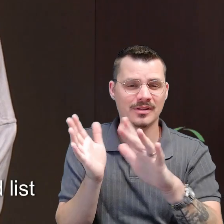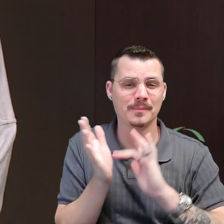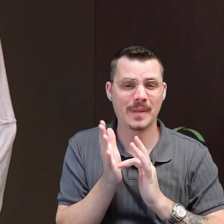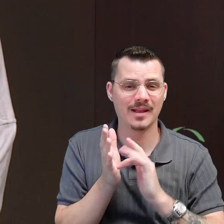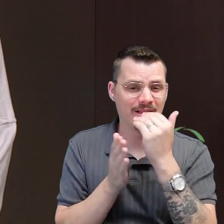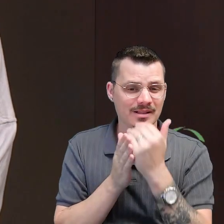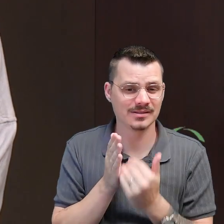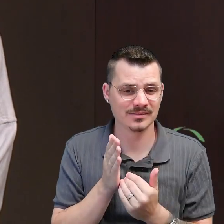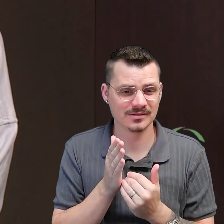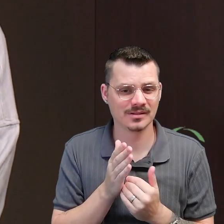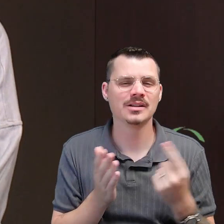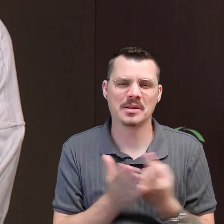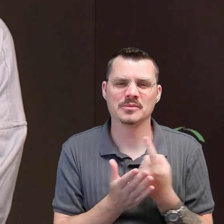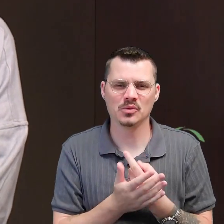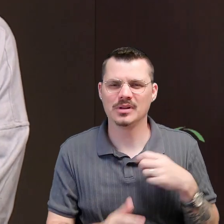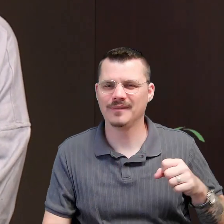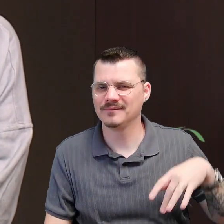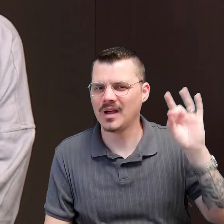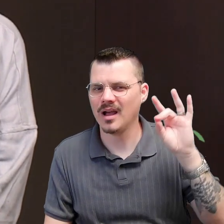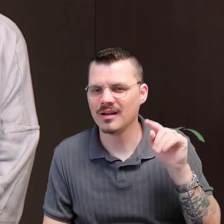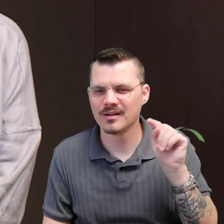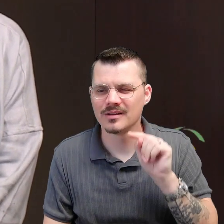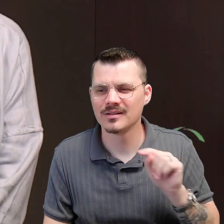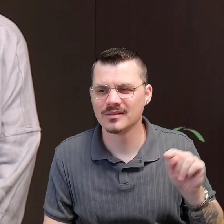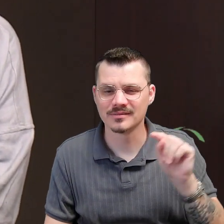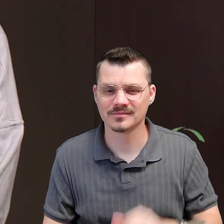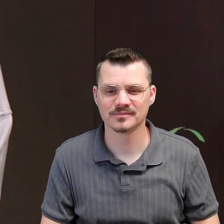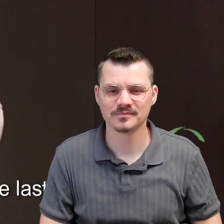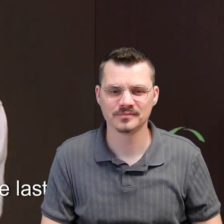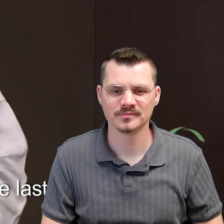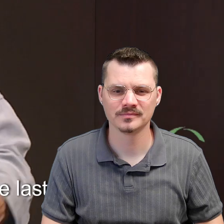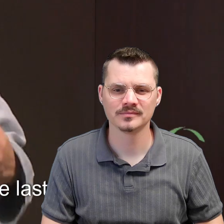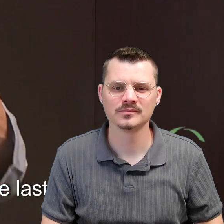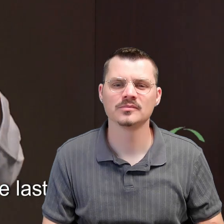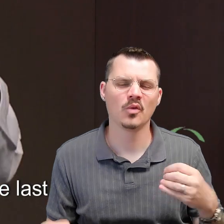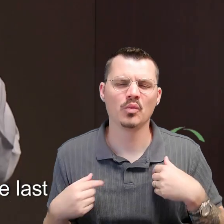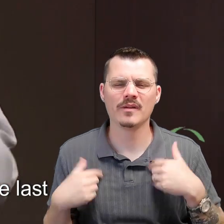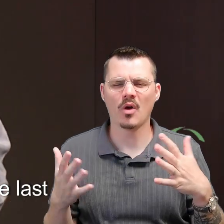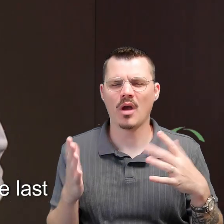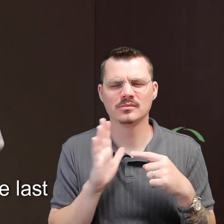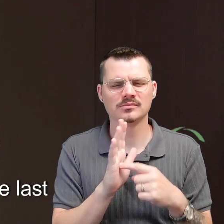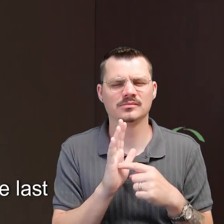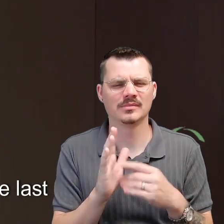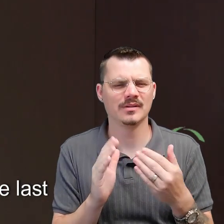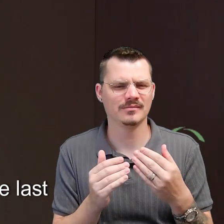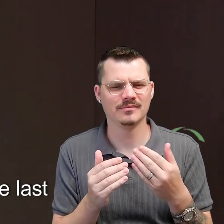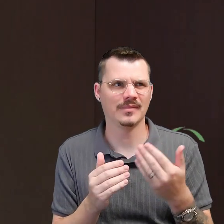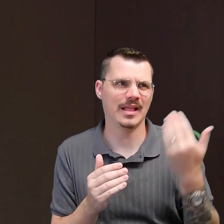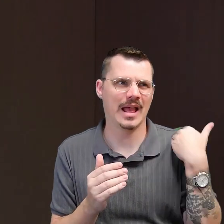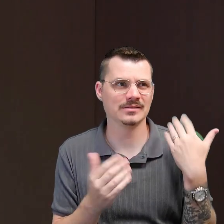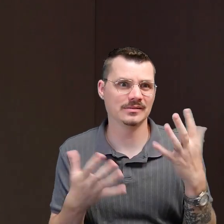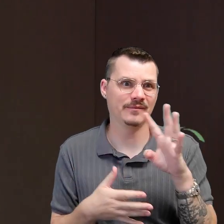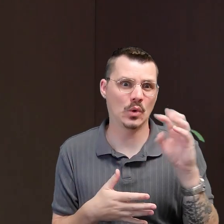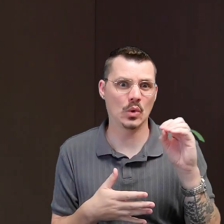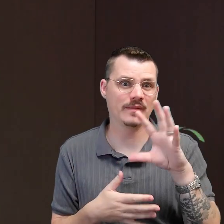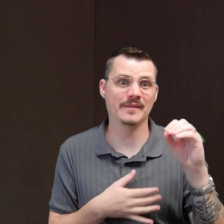list. And we can sometimes find stuff. So we've kind of demonstrated over the last 40,